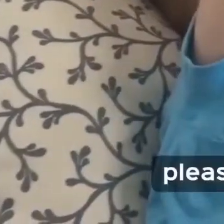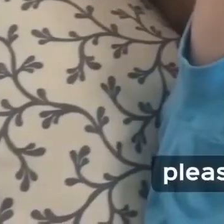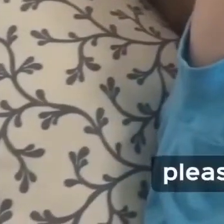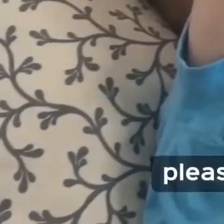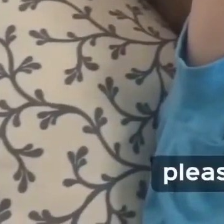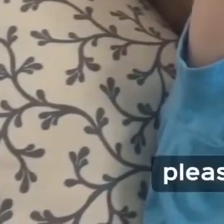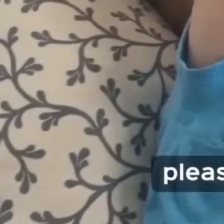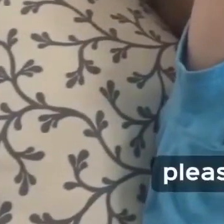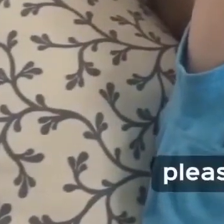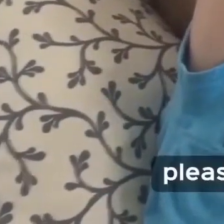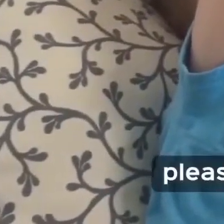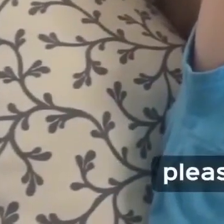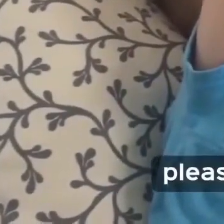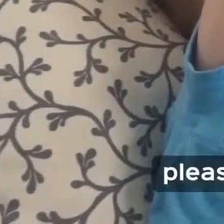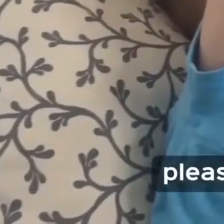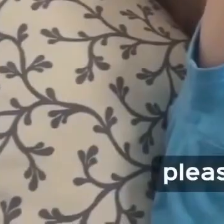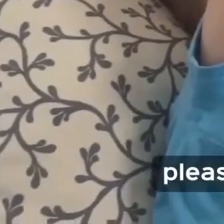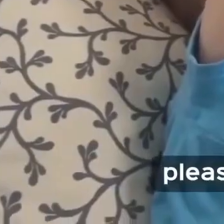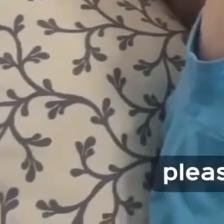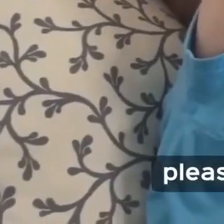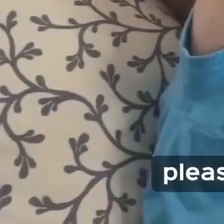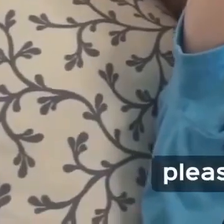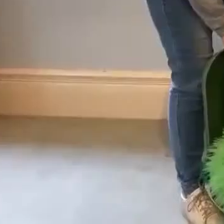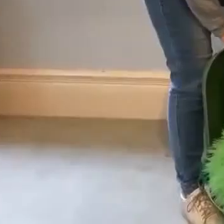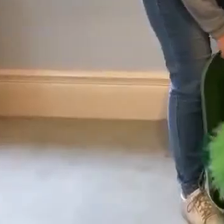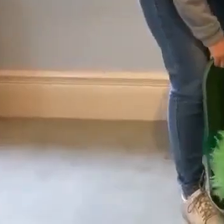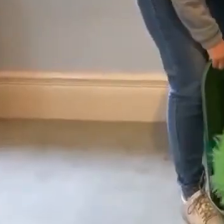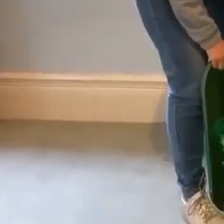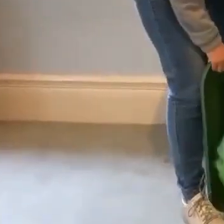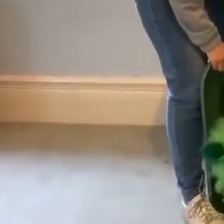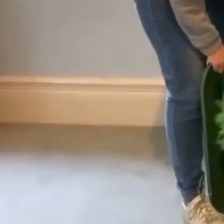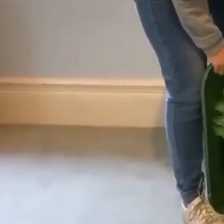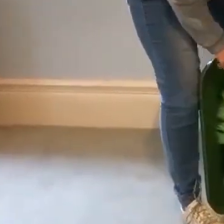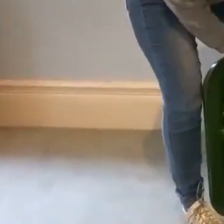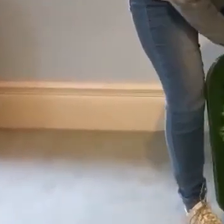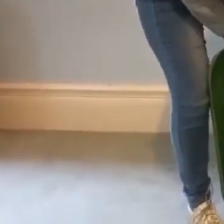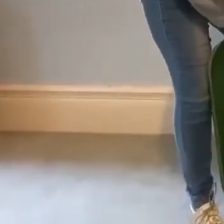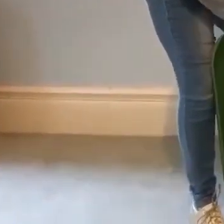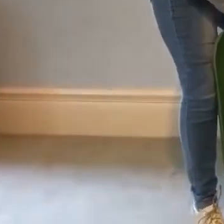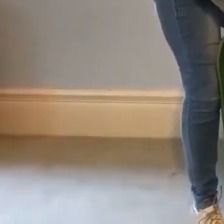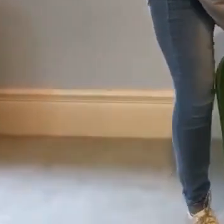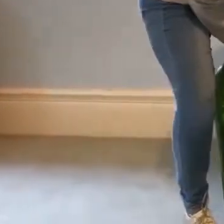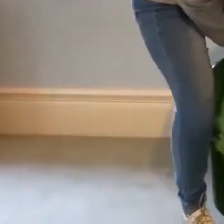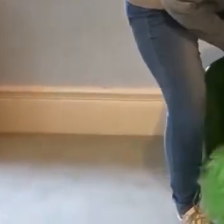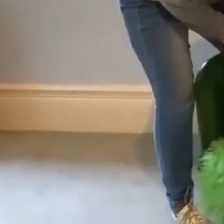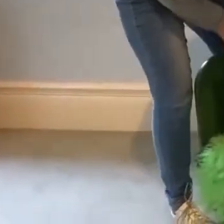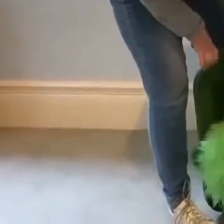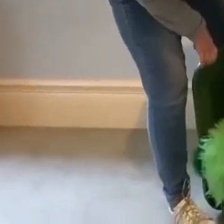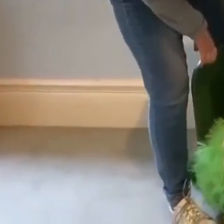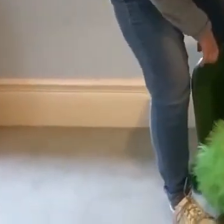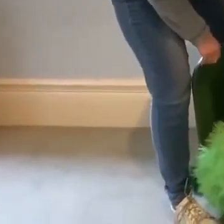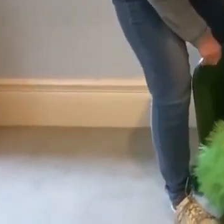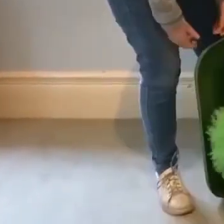In heaven and on earth and under the earth.